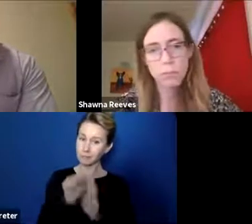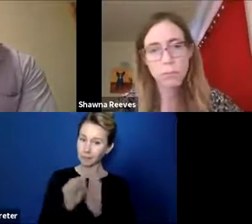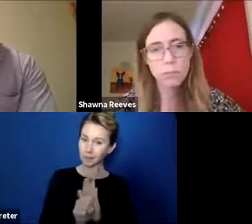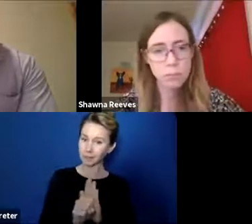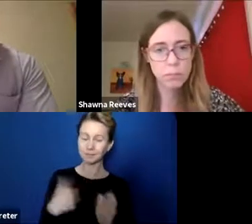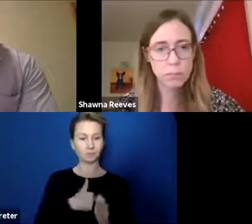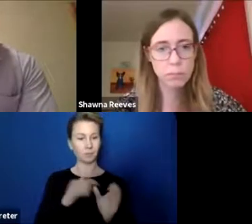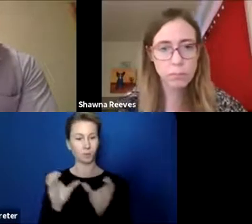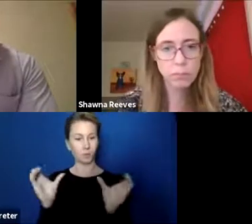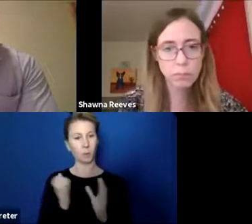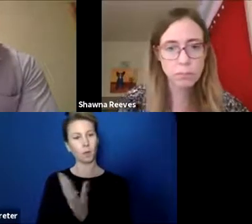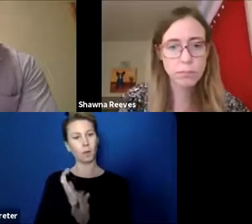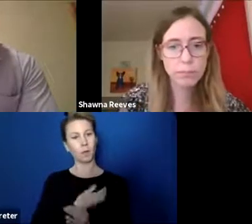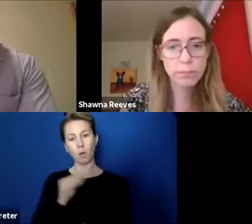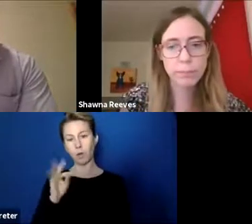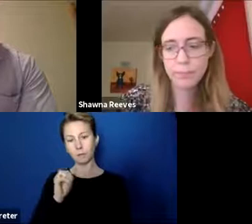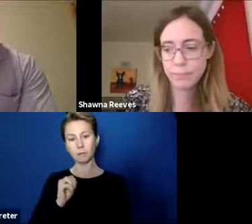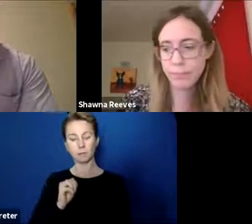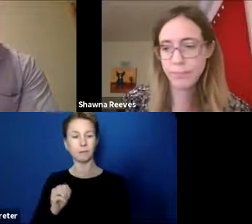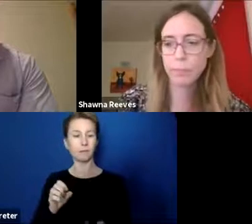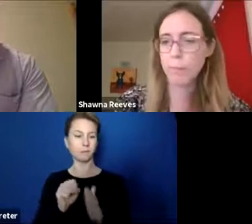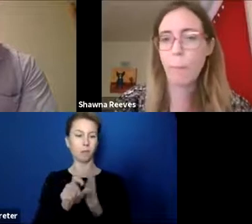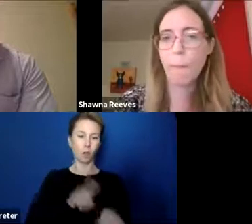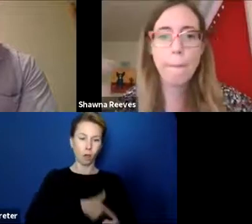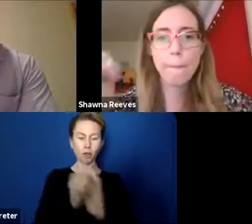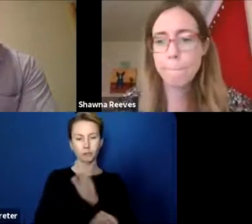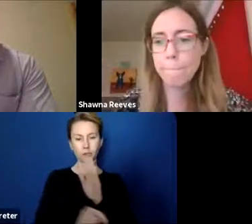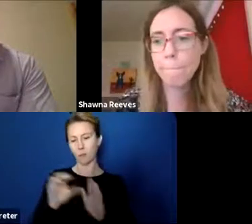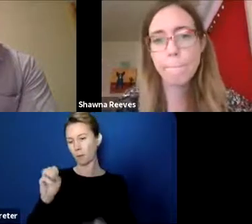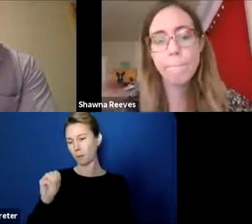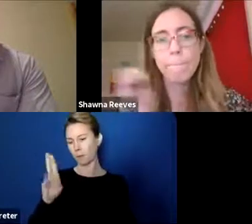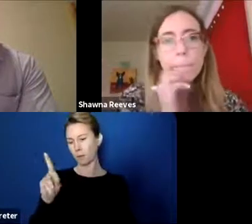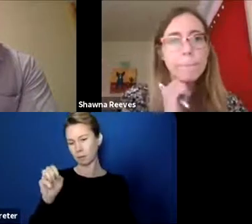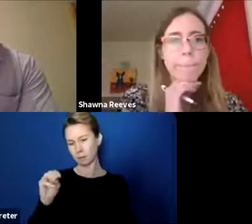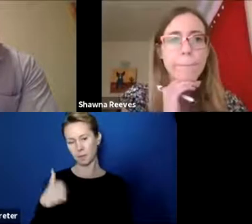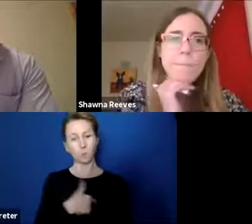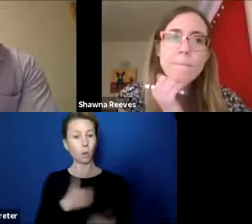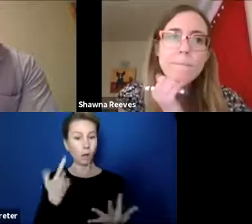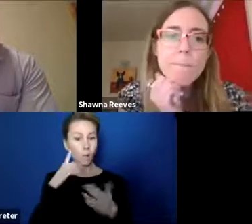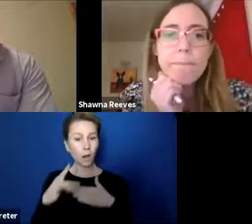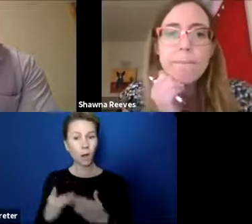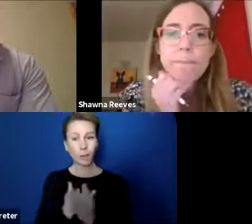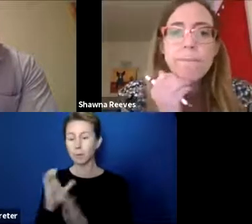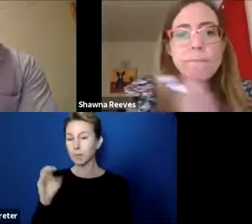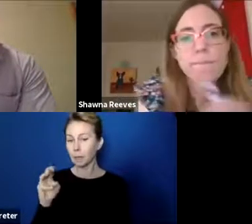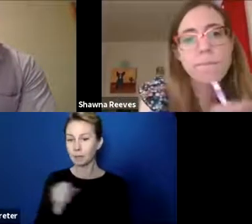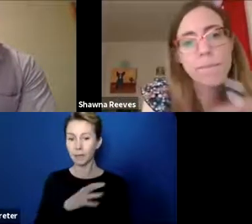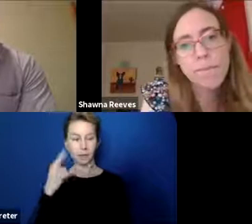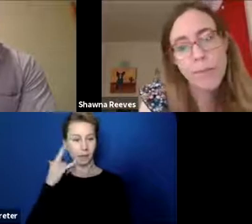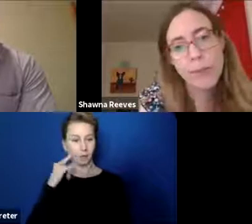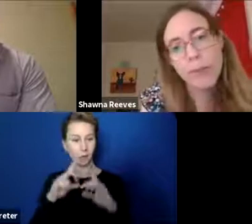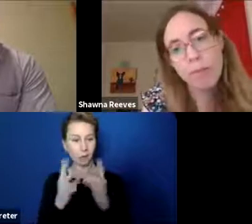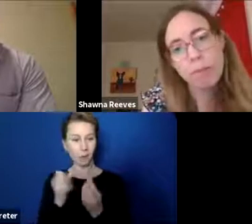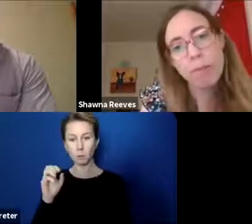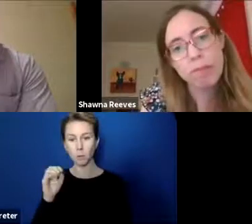some counties, their public health officer, issuing new guidelines as it relates to long-term care. And